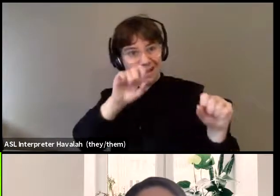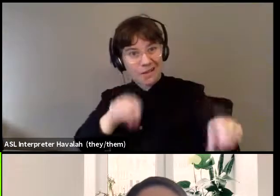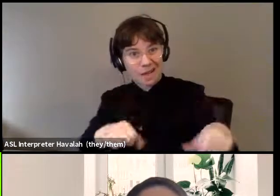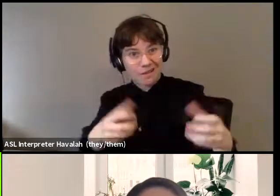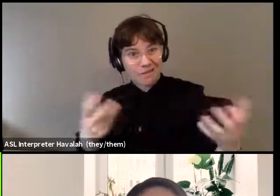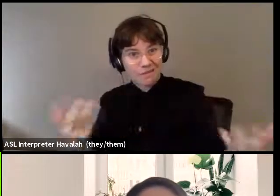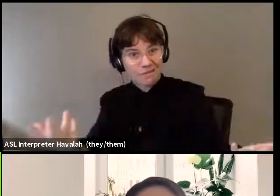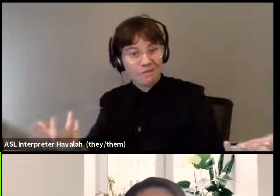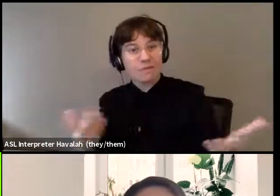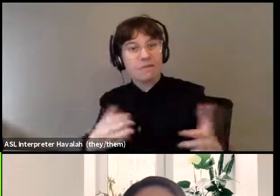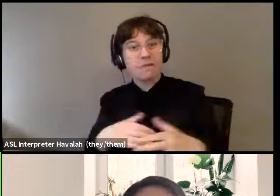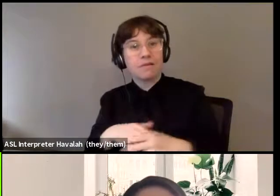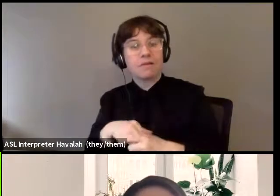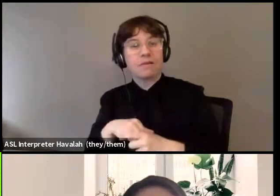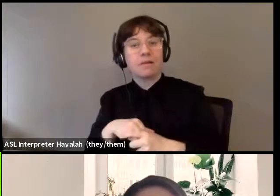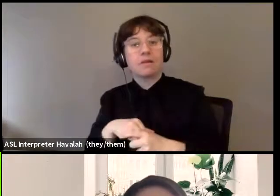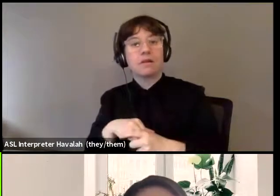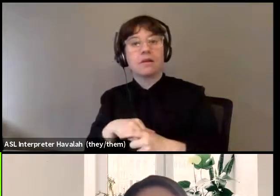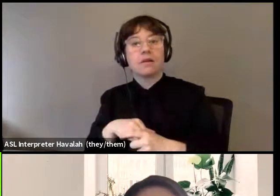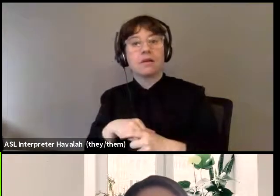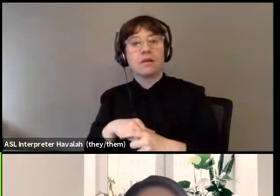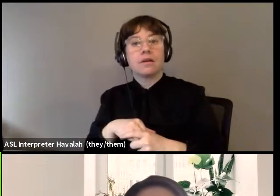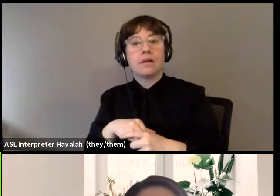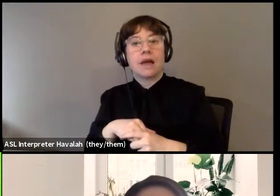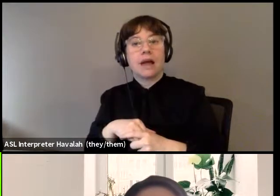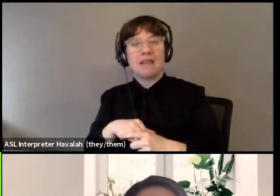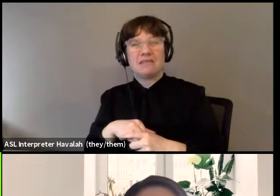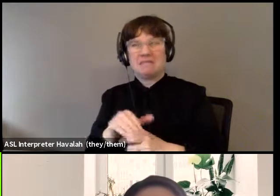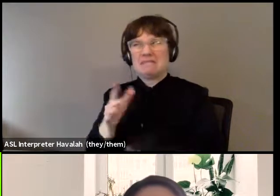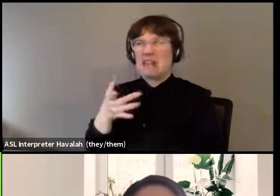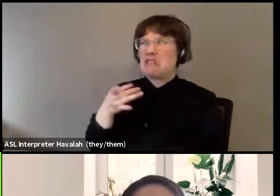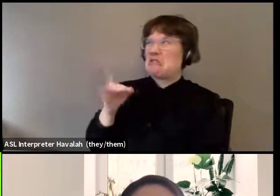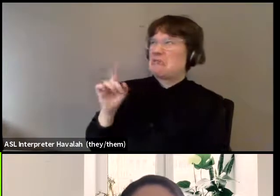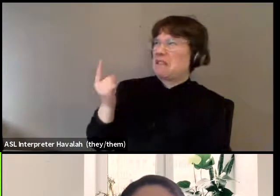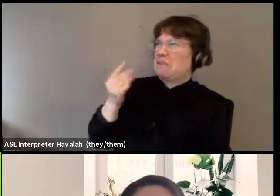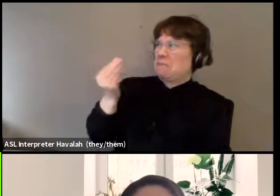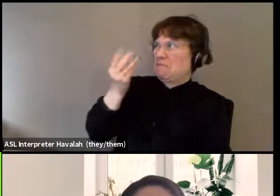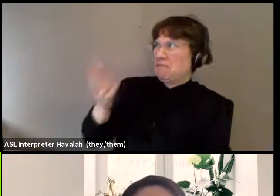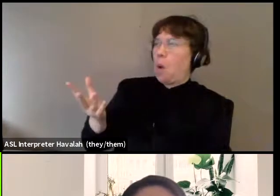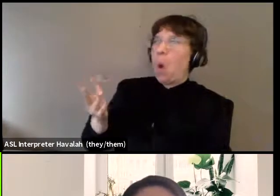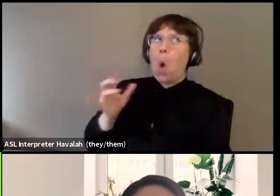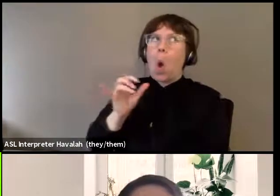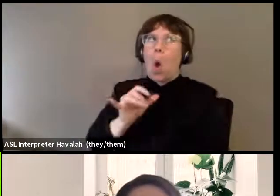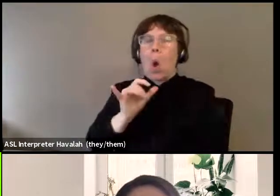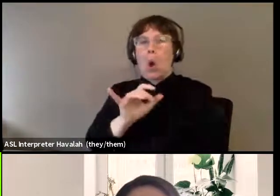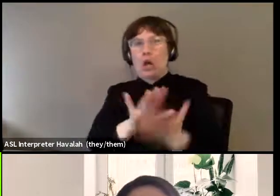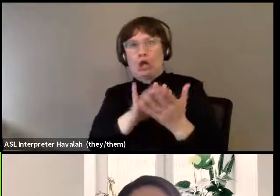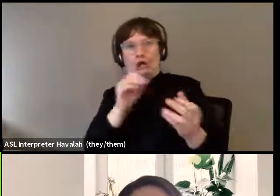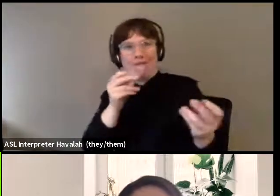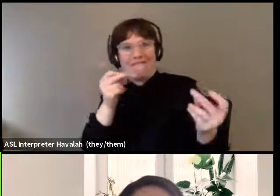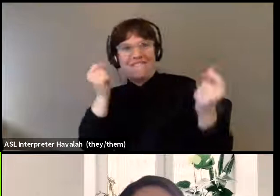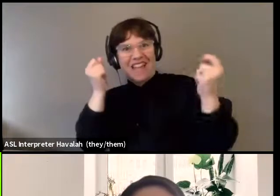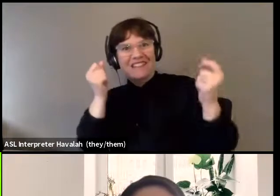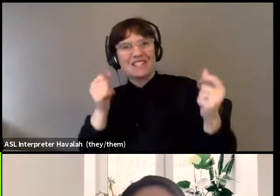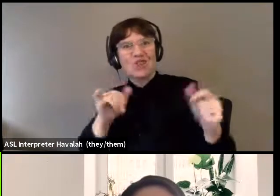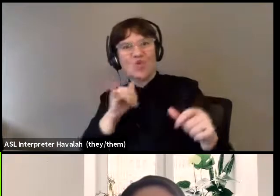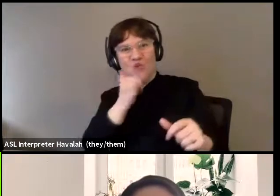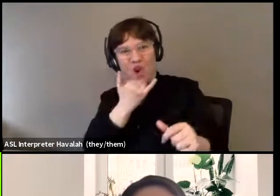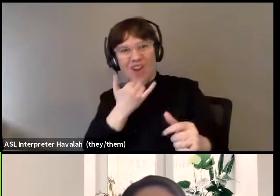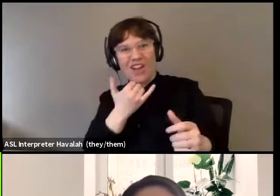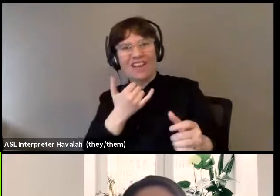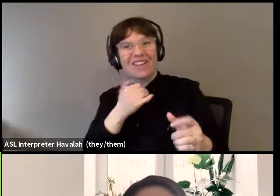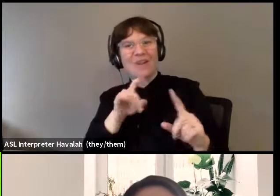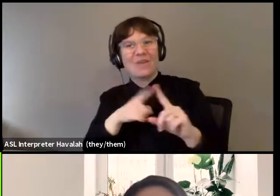And also customers will tell you when they don't like something. So you learn very quickly when you've done something wrong or when you need